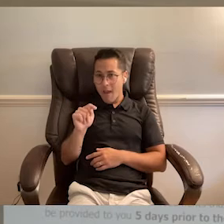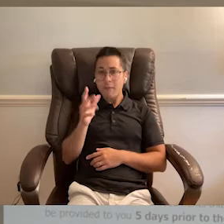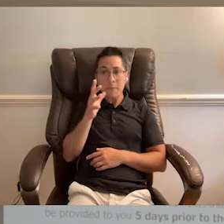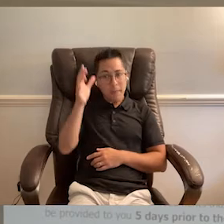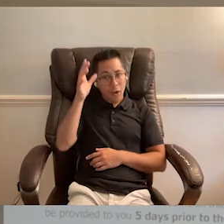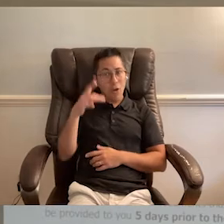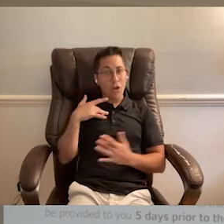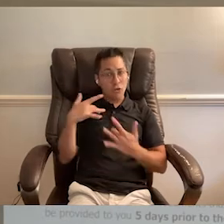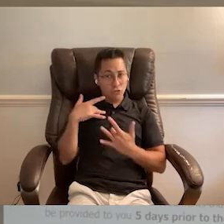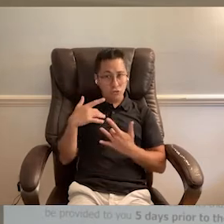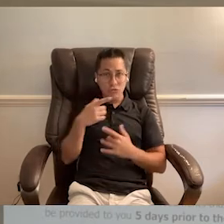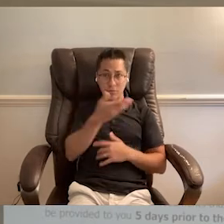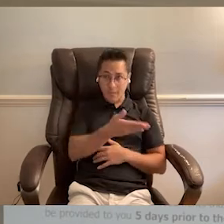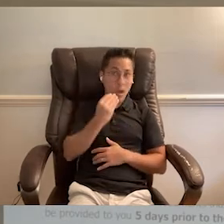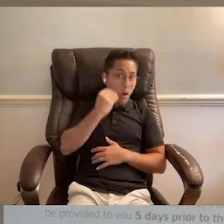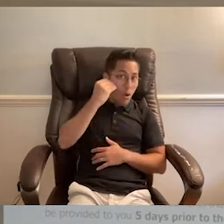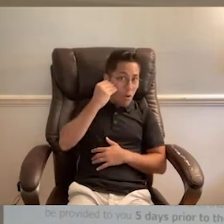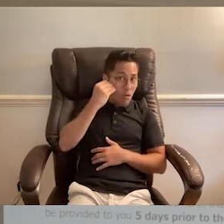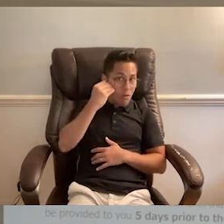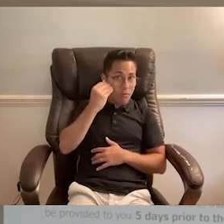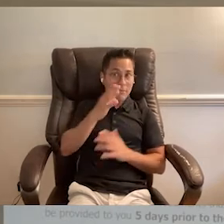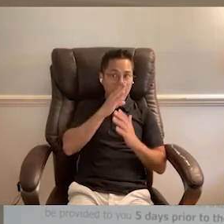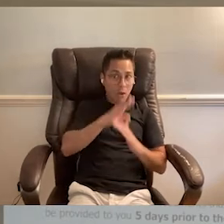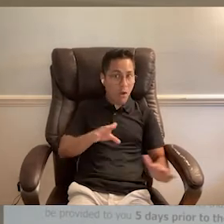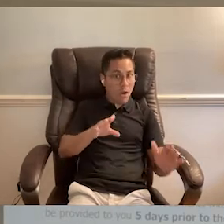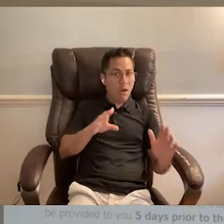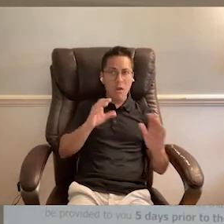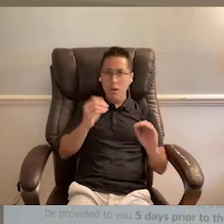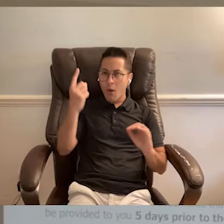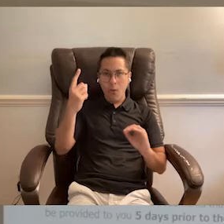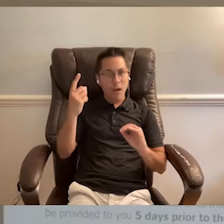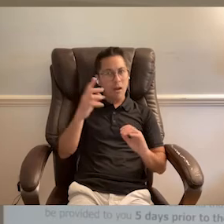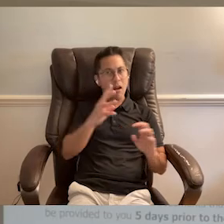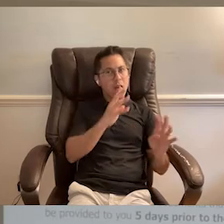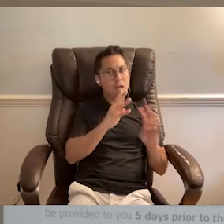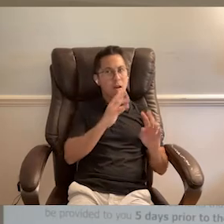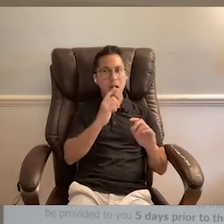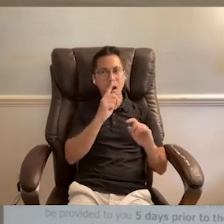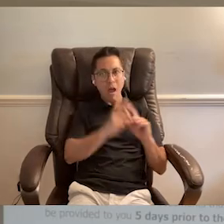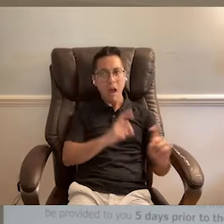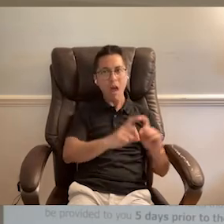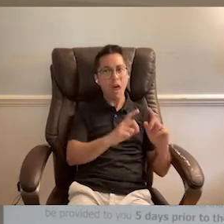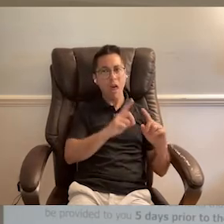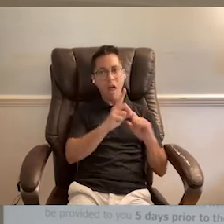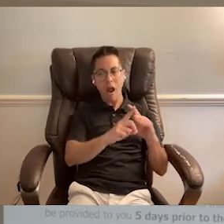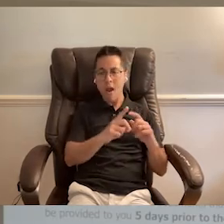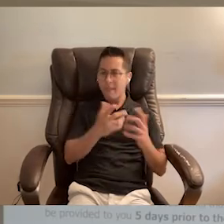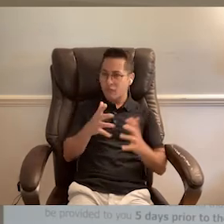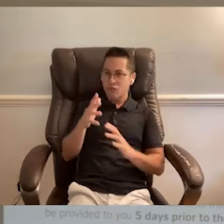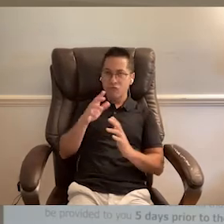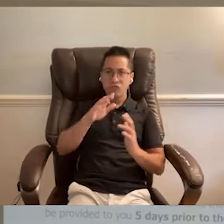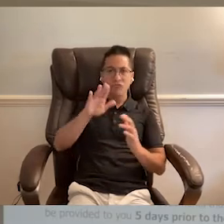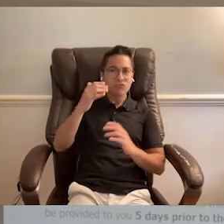home and it's quiet and nobody's talking at you, after you've put the kids to bed, you sit